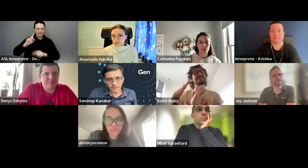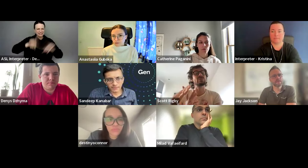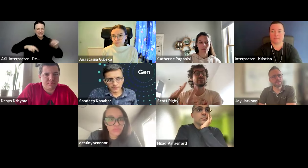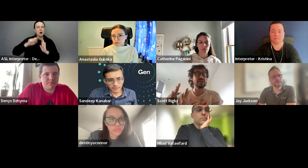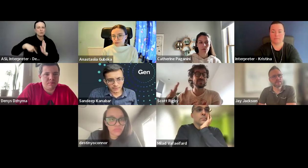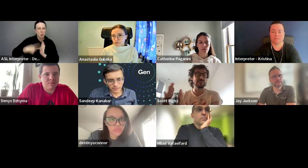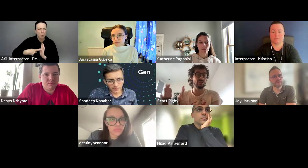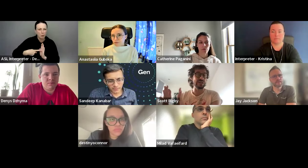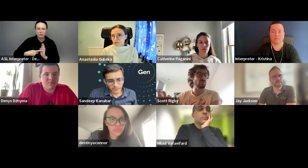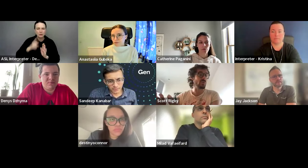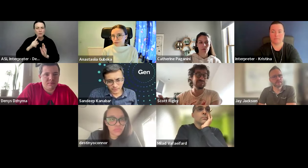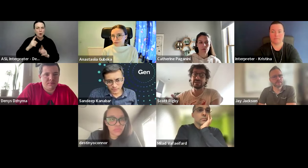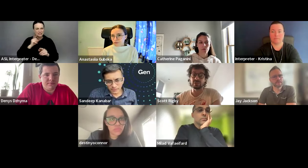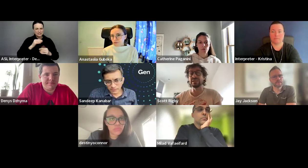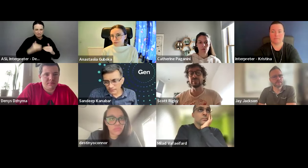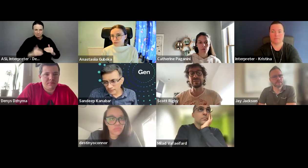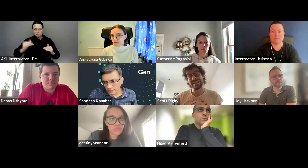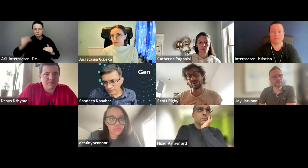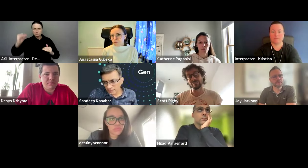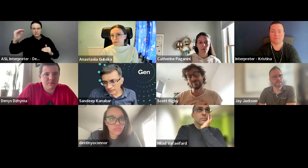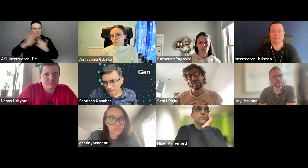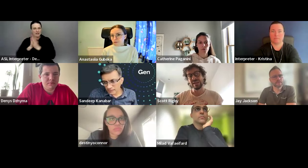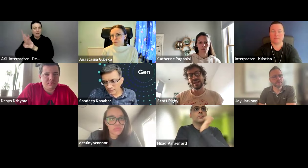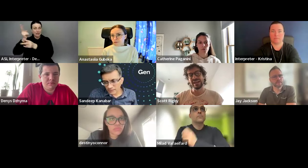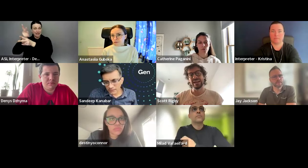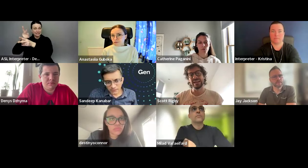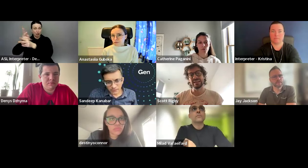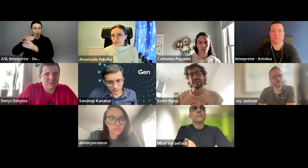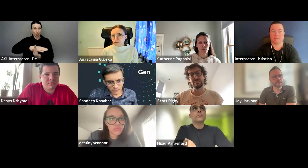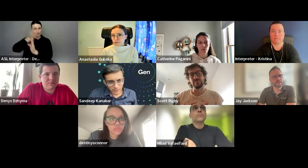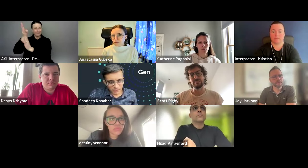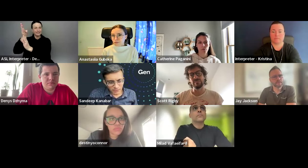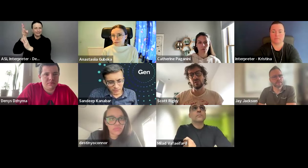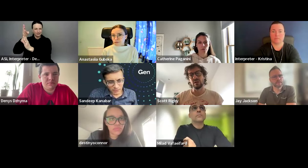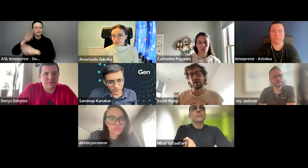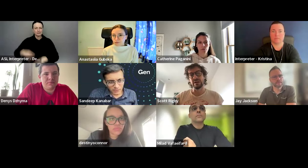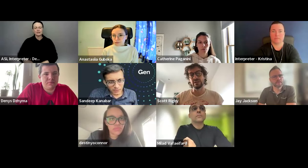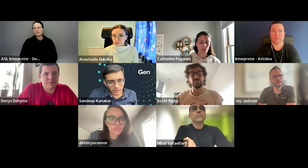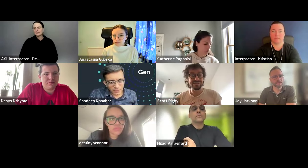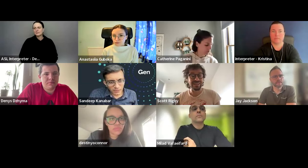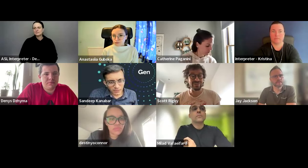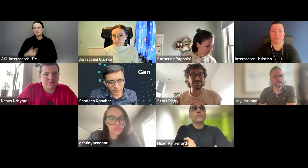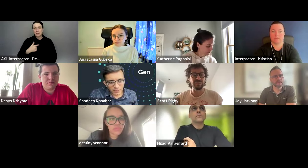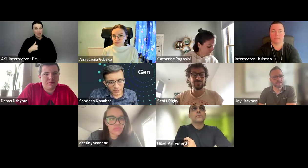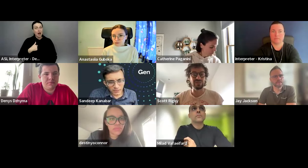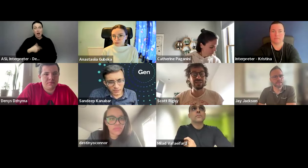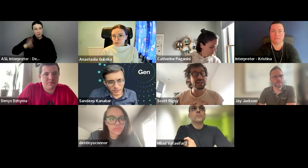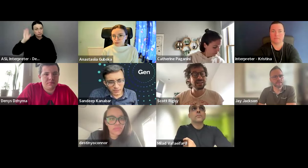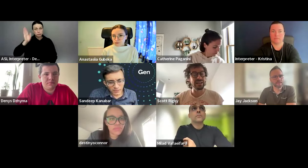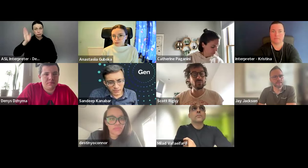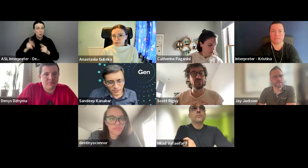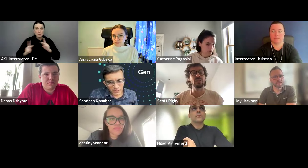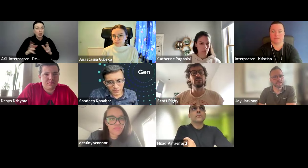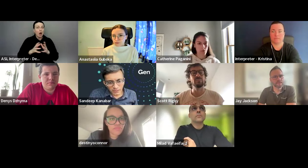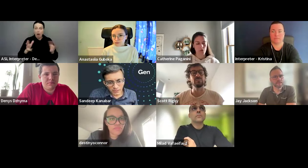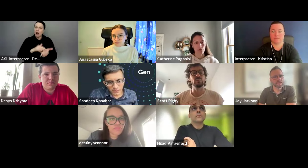to additional steps along the way toward potentially becoming a maintainer. And I give presentations to people a lot